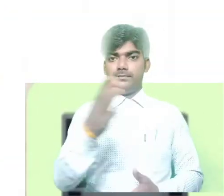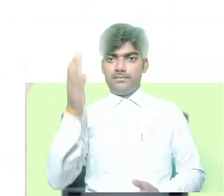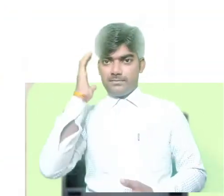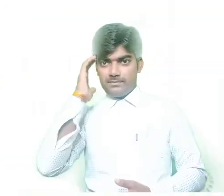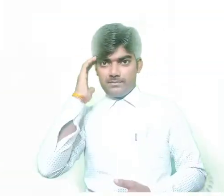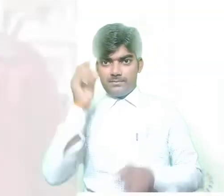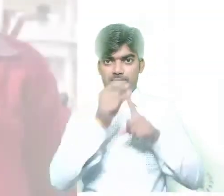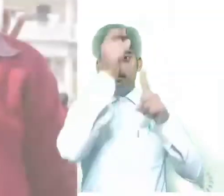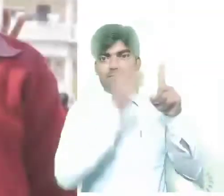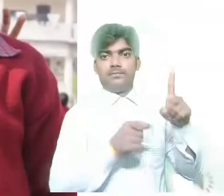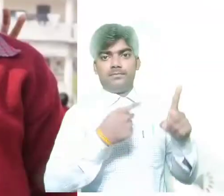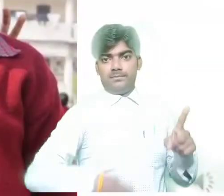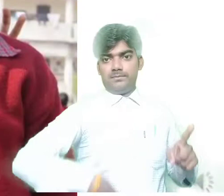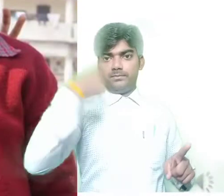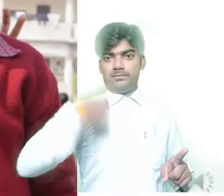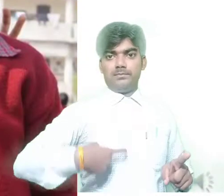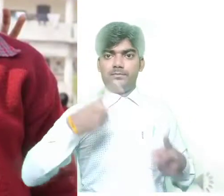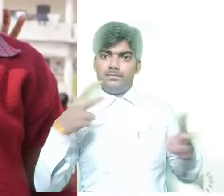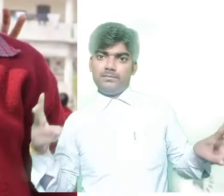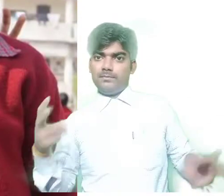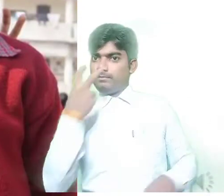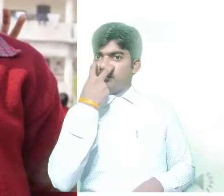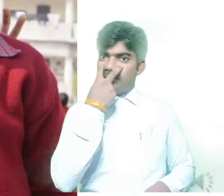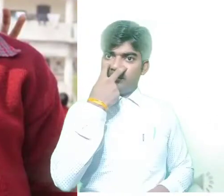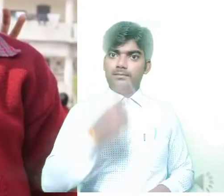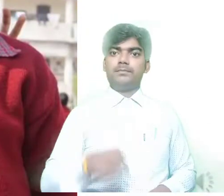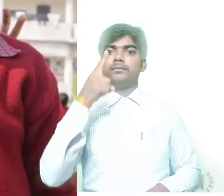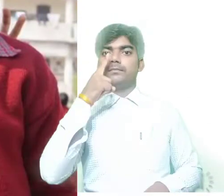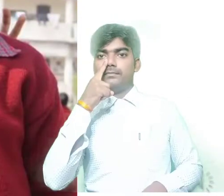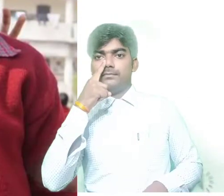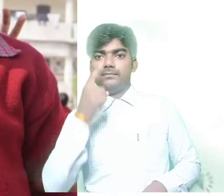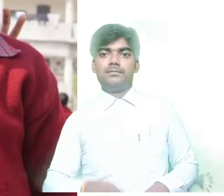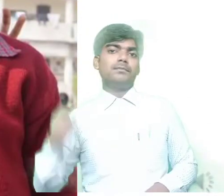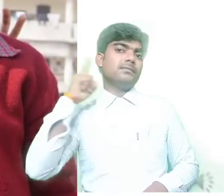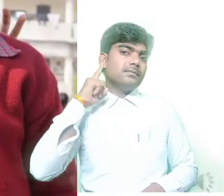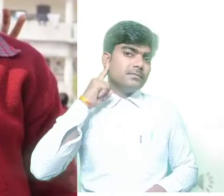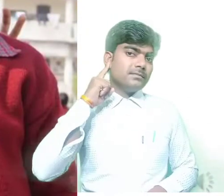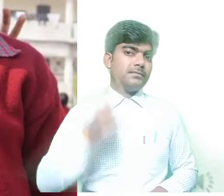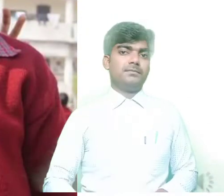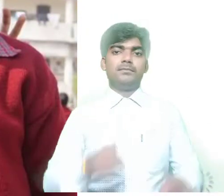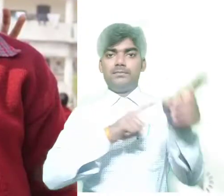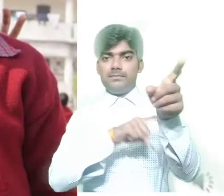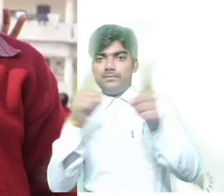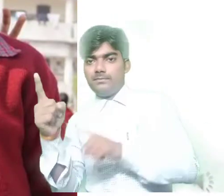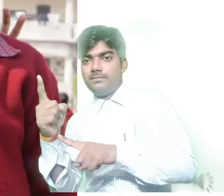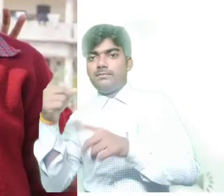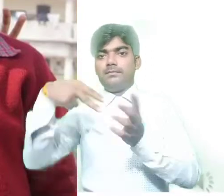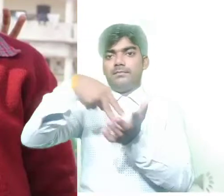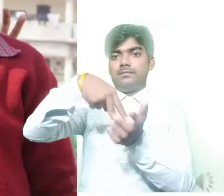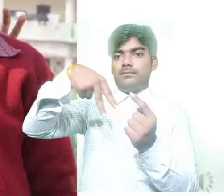As we know, a human body is made up of various parts like eyes, nose, ears,